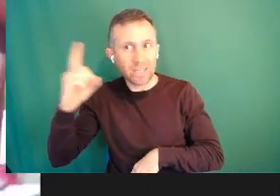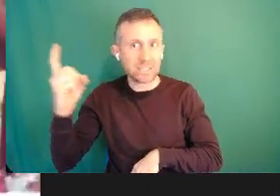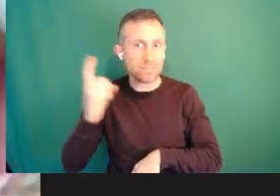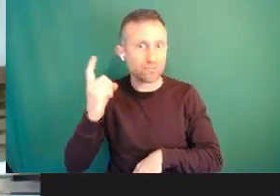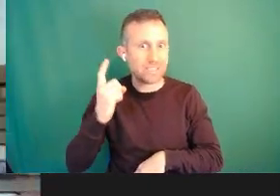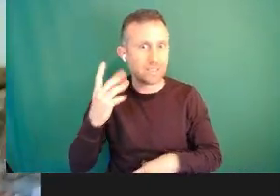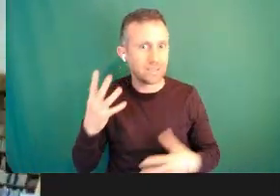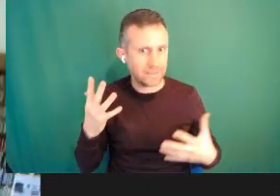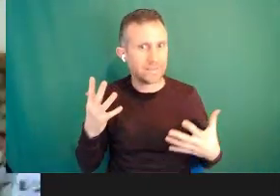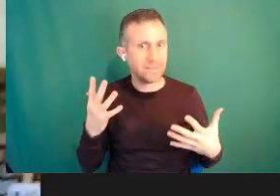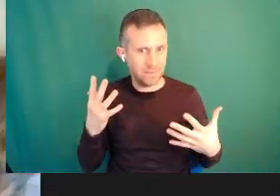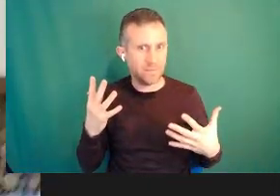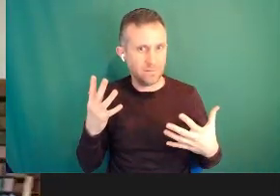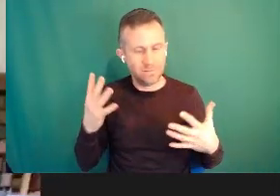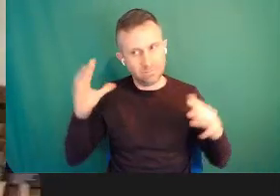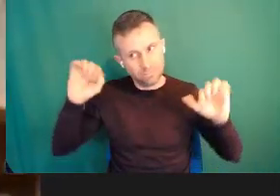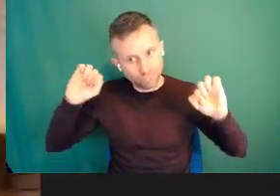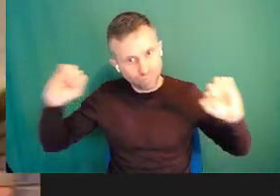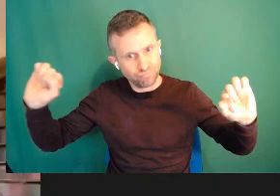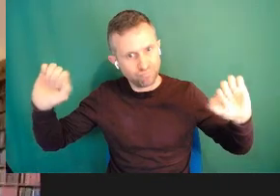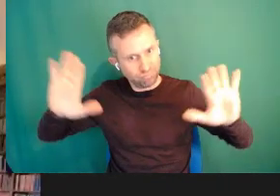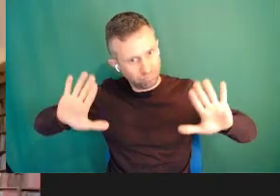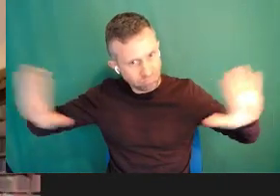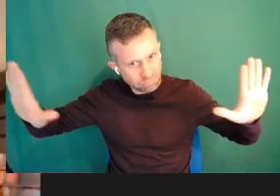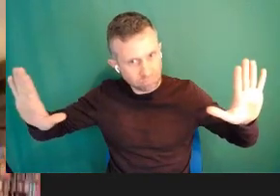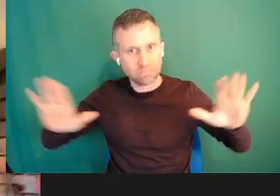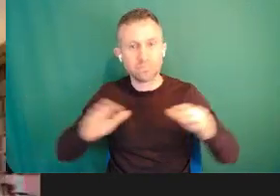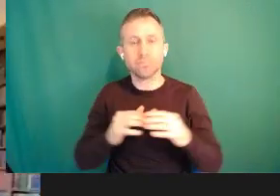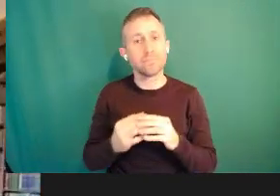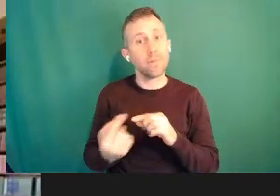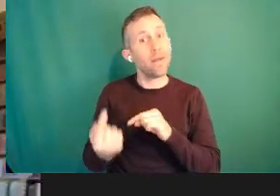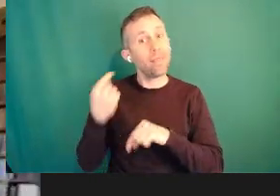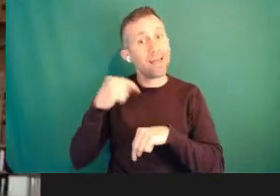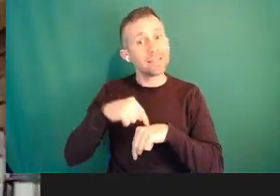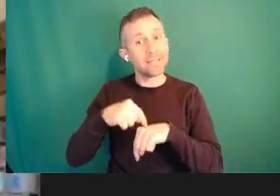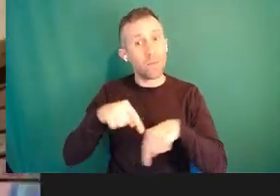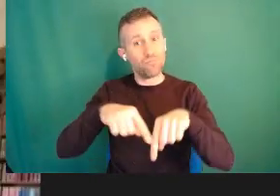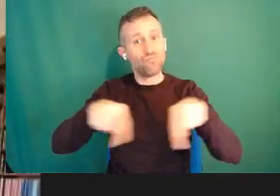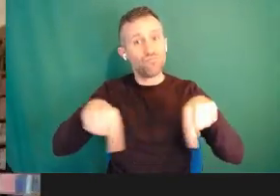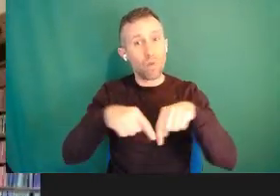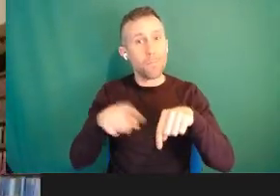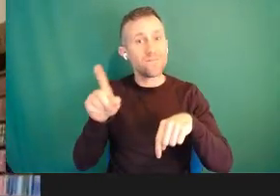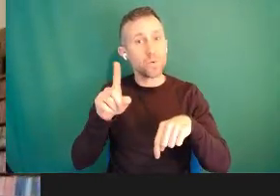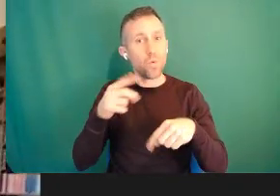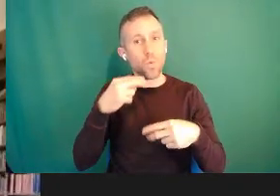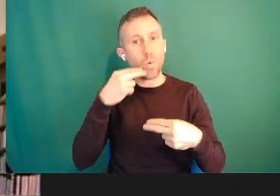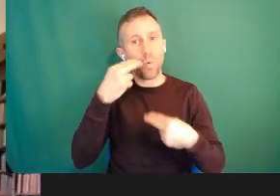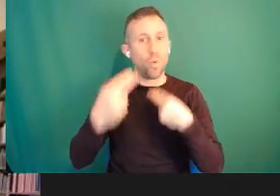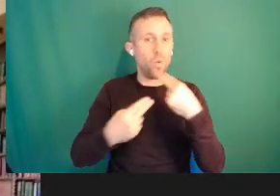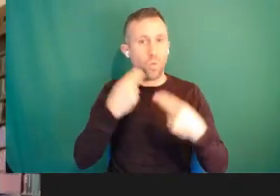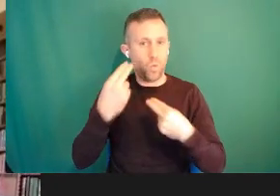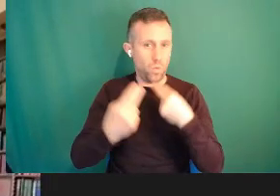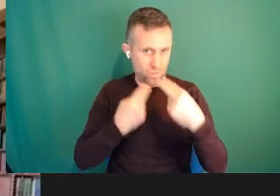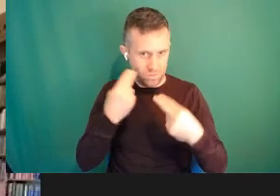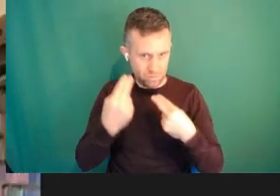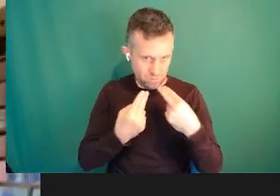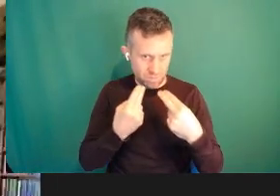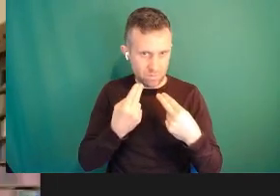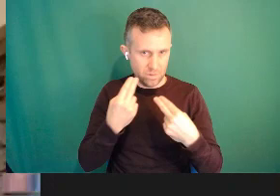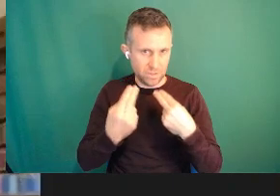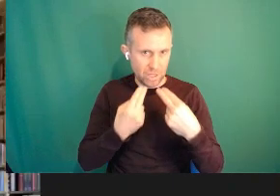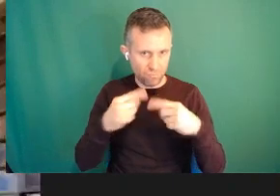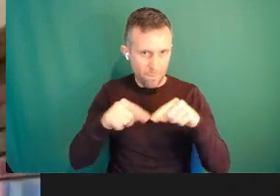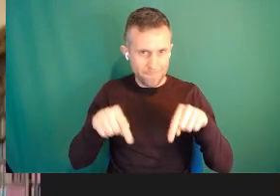room would have been a dining room actually at that point, and so you're protecting from evil spirits coming